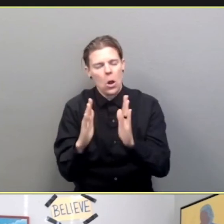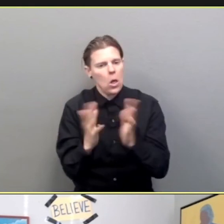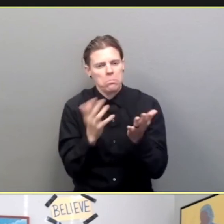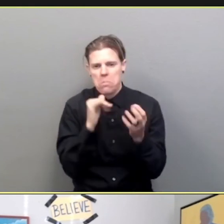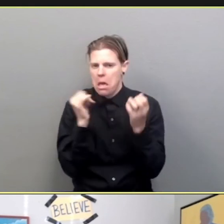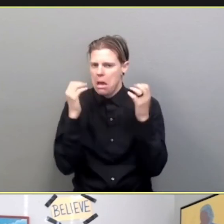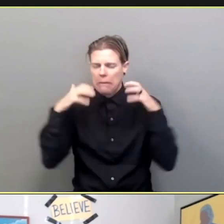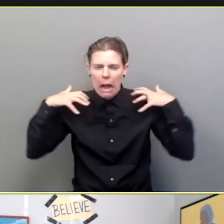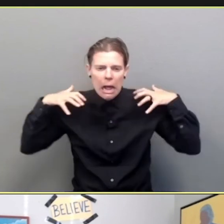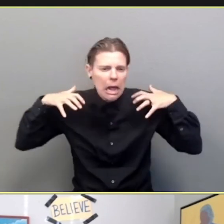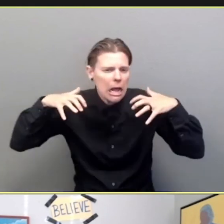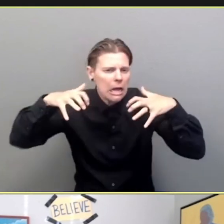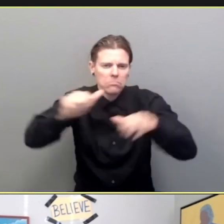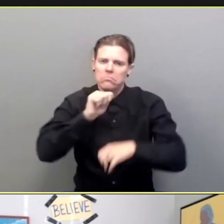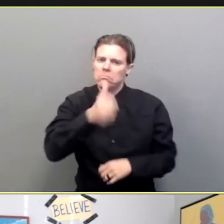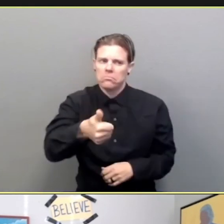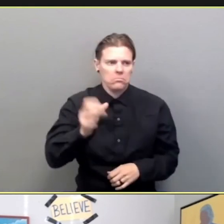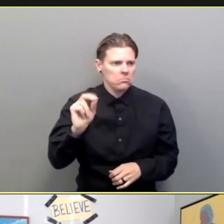rest,